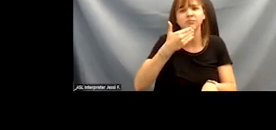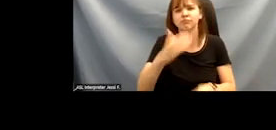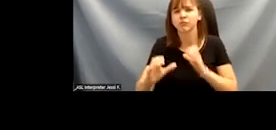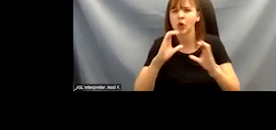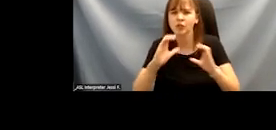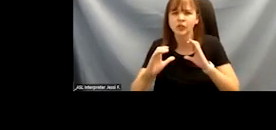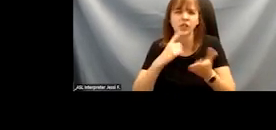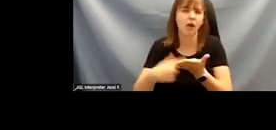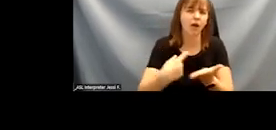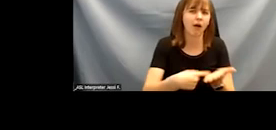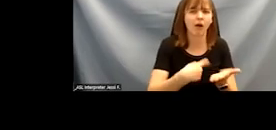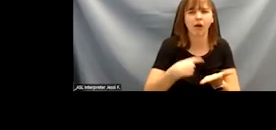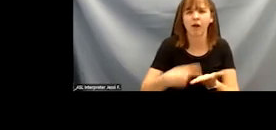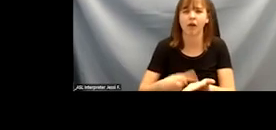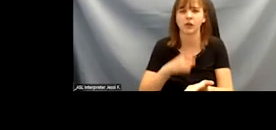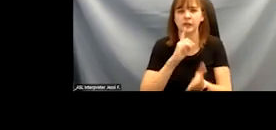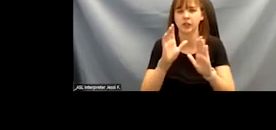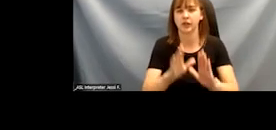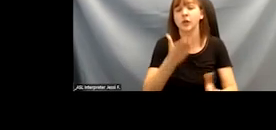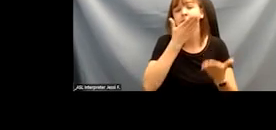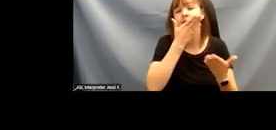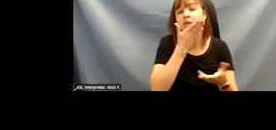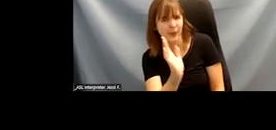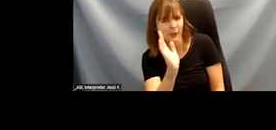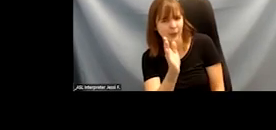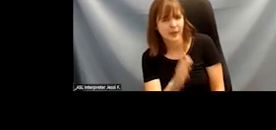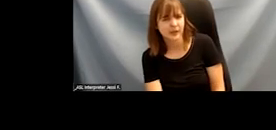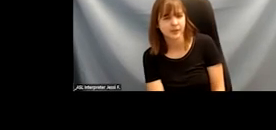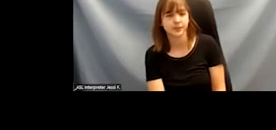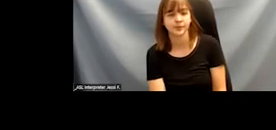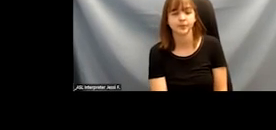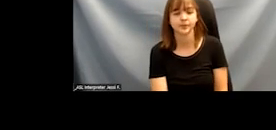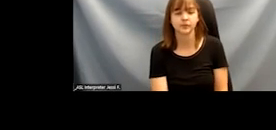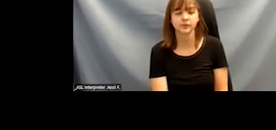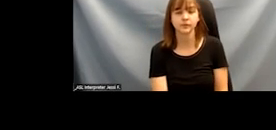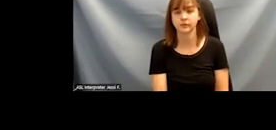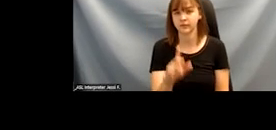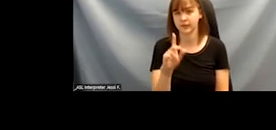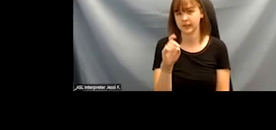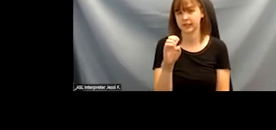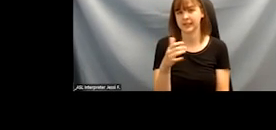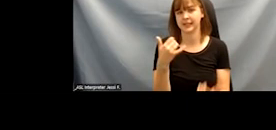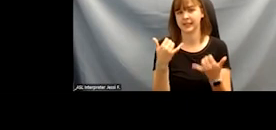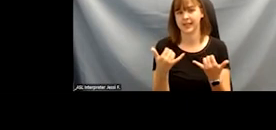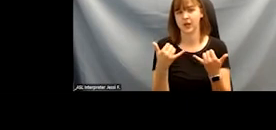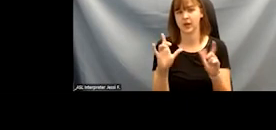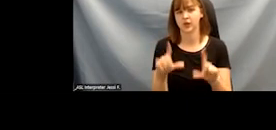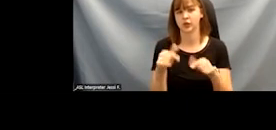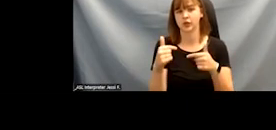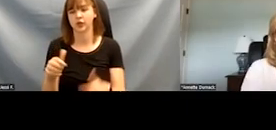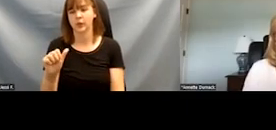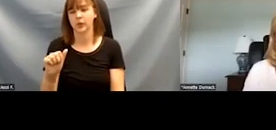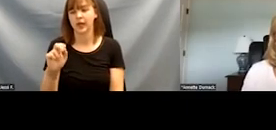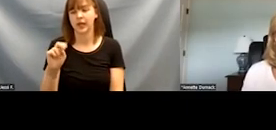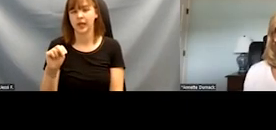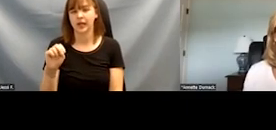I want to thank all of the panelists. I want to thank all of you for being here. I want to turn this over to Annette Durnack from the AIMS Center, who